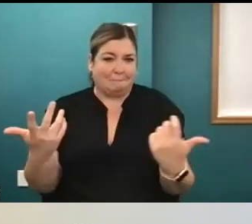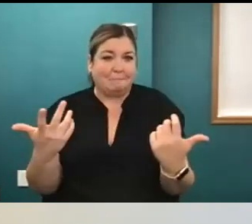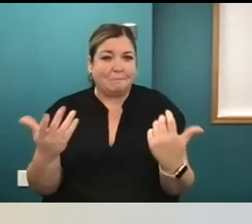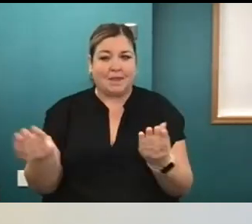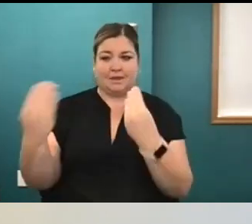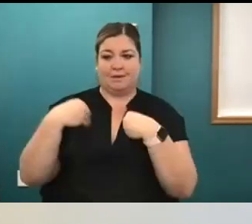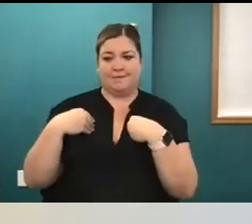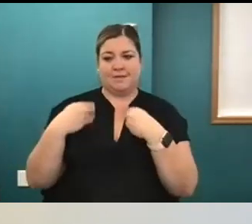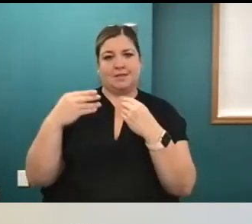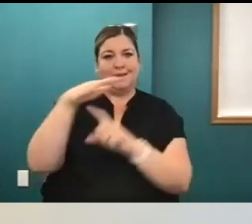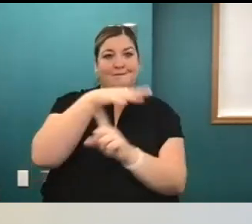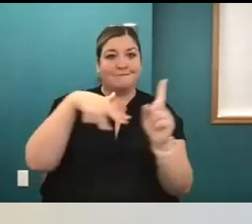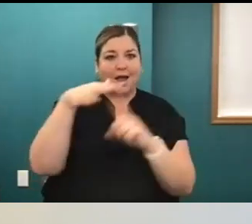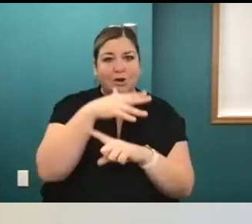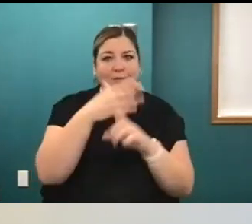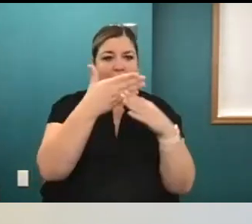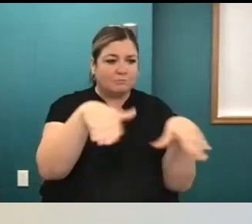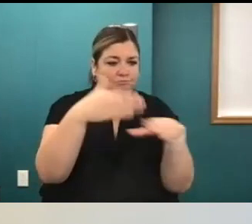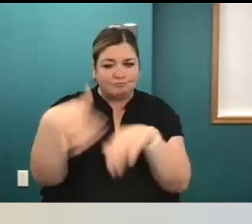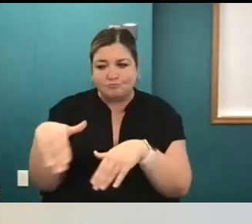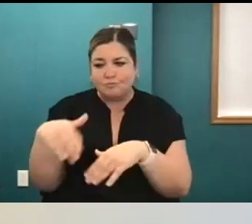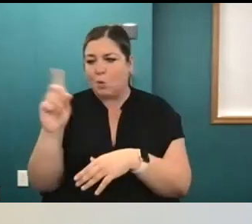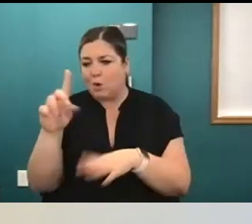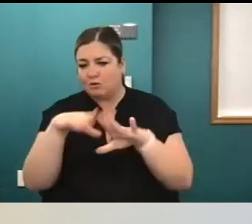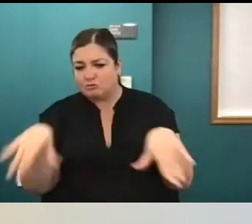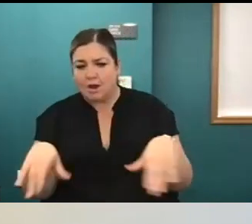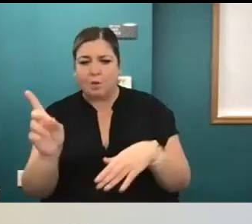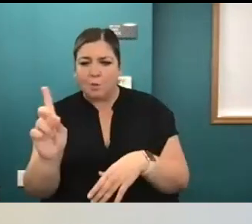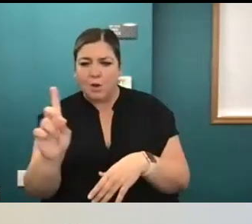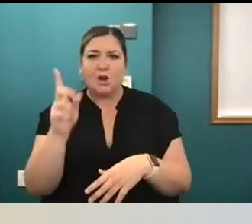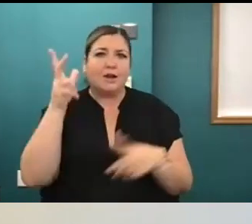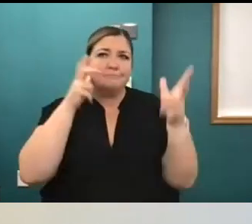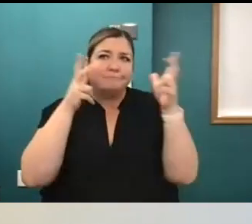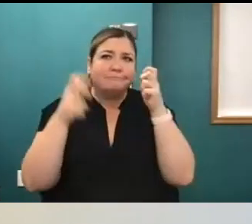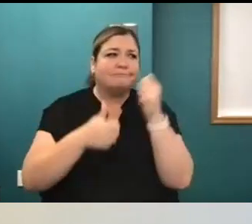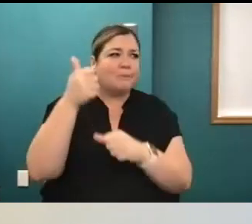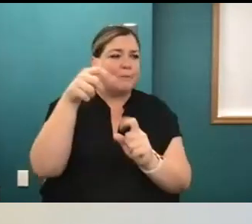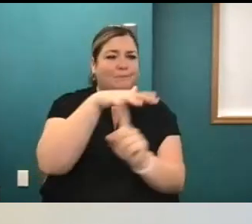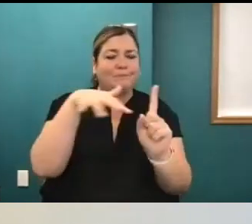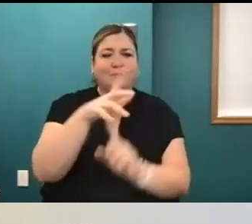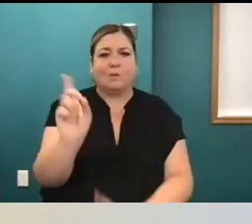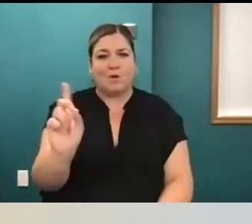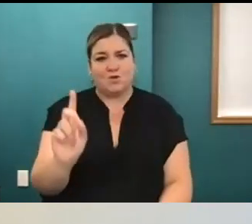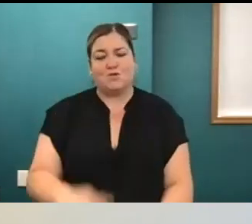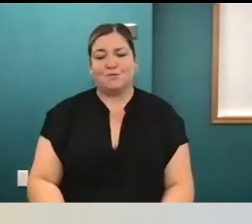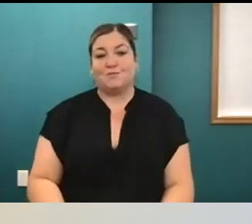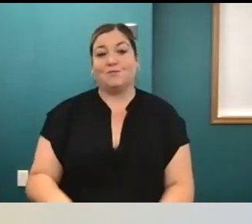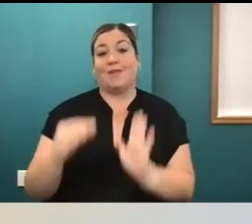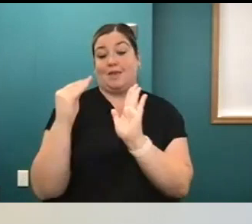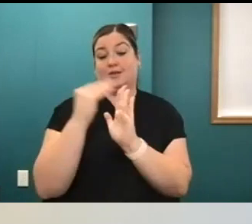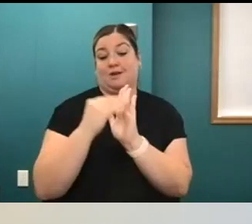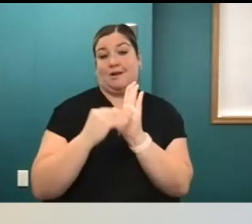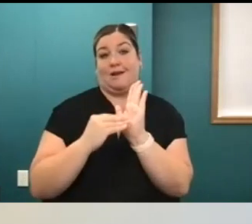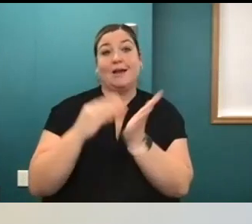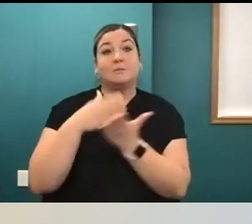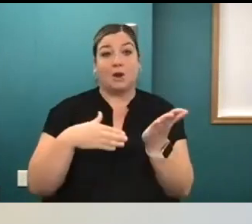those environments where the child is and what they're exposed to most throughout the day. That data logging also does include aspects of